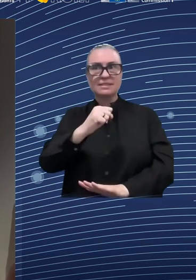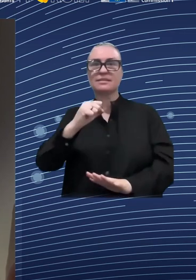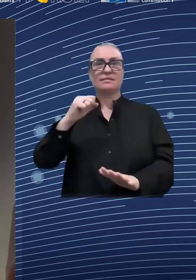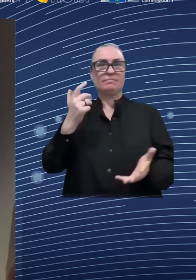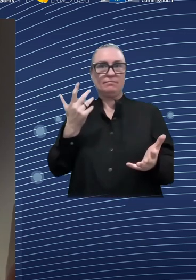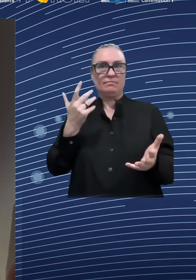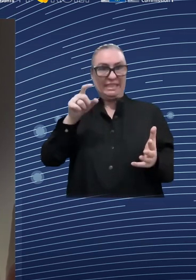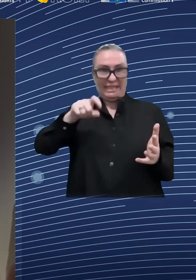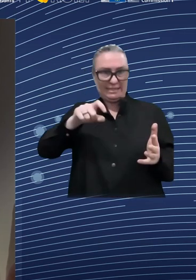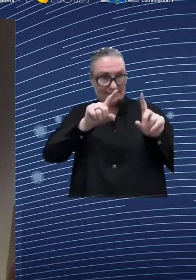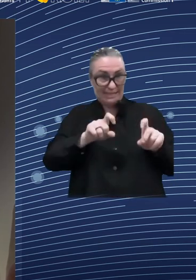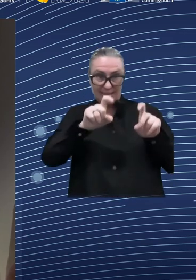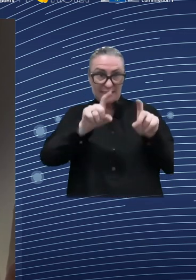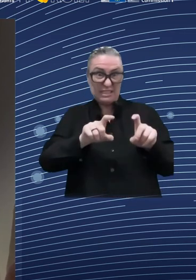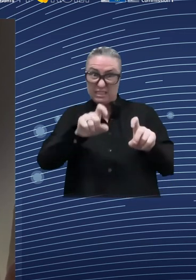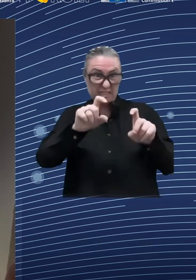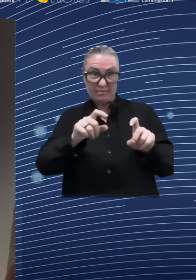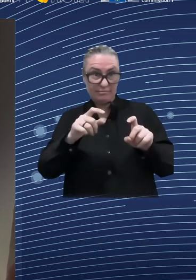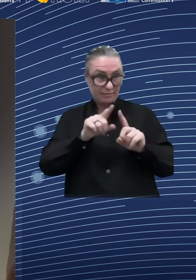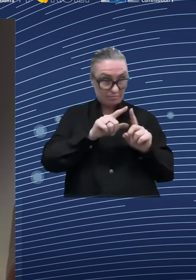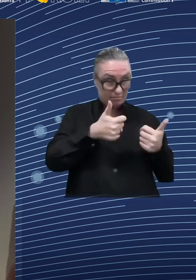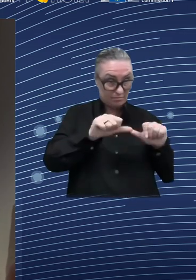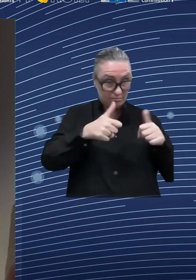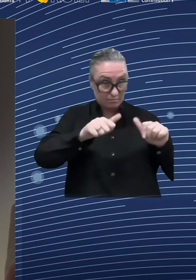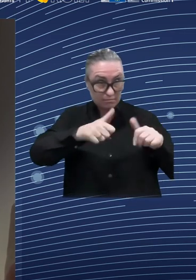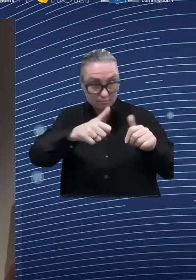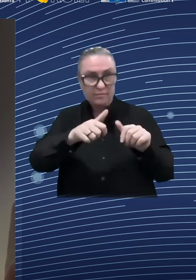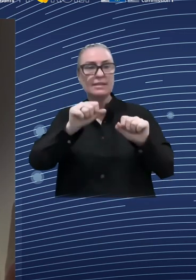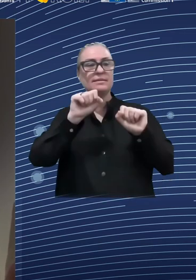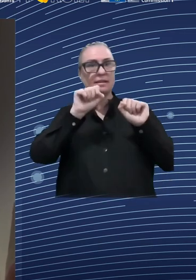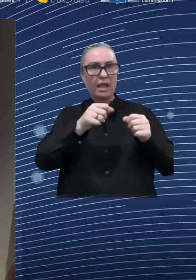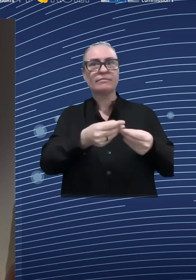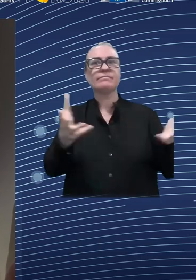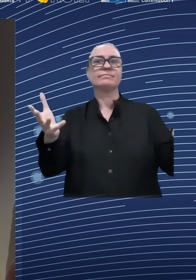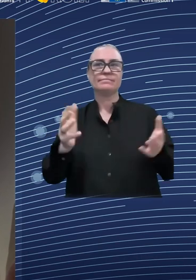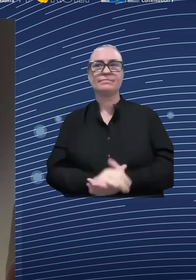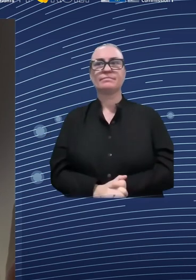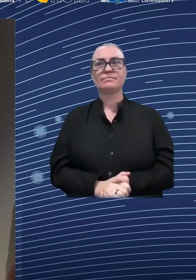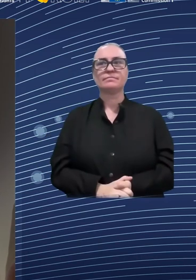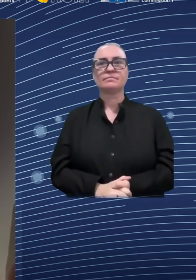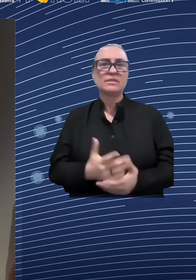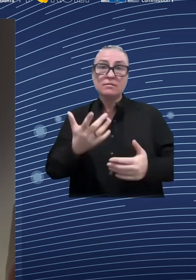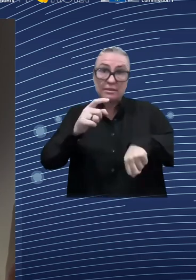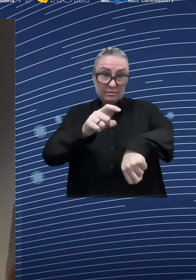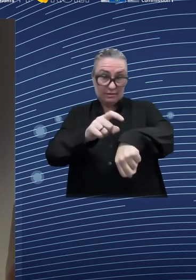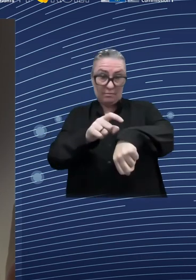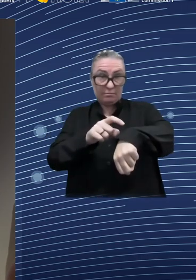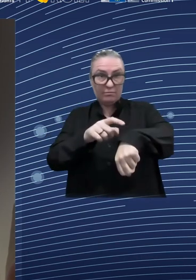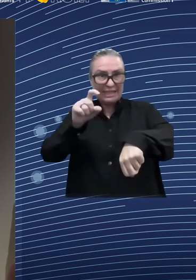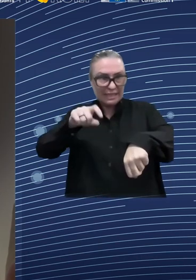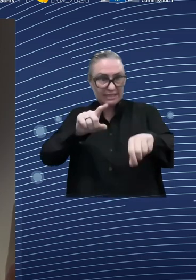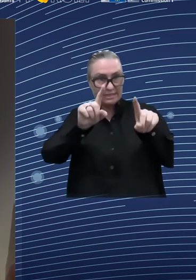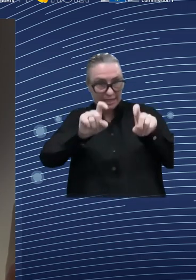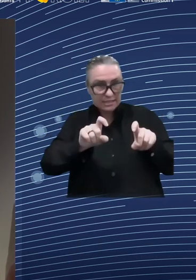to learn from other mistakes, and also other good things. So I see this really as an opportunity